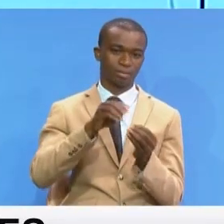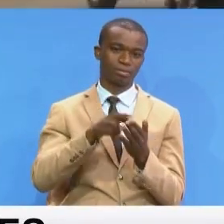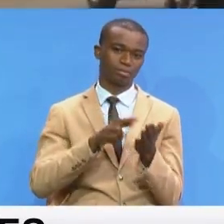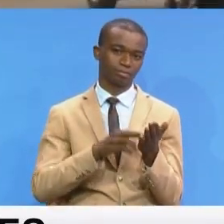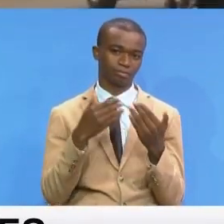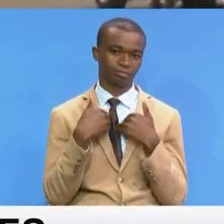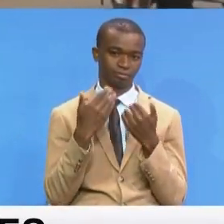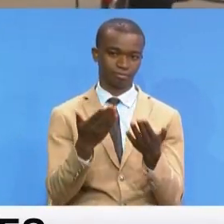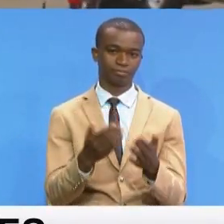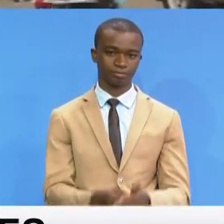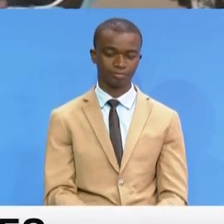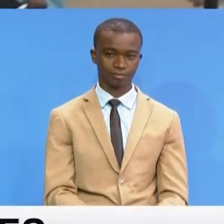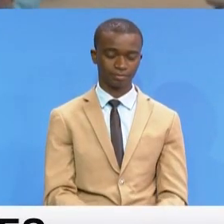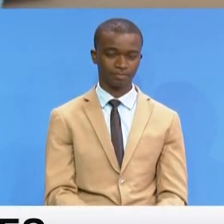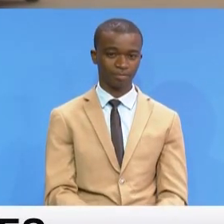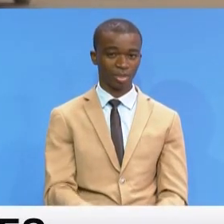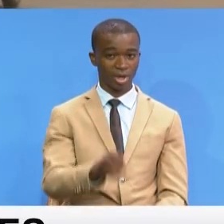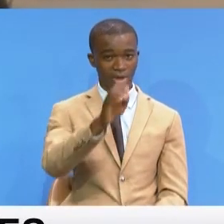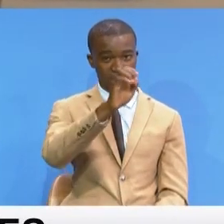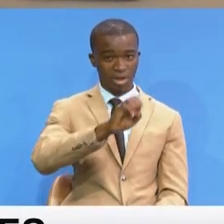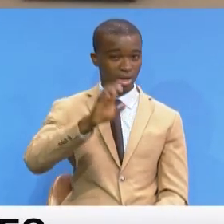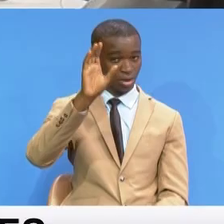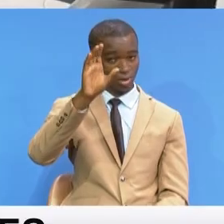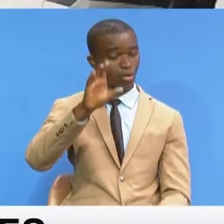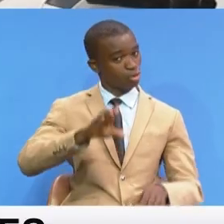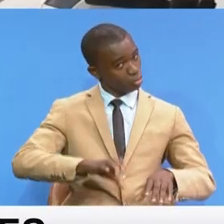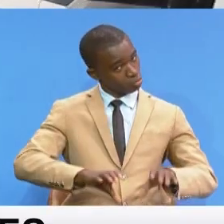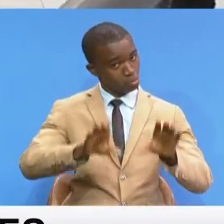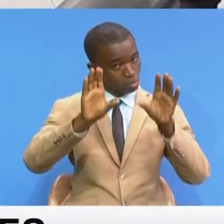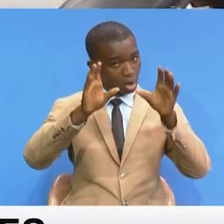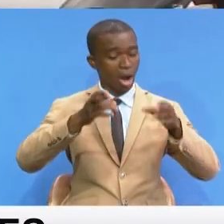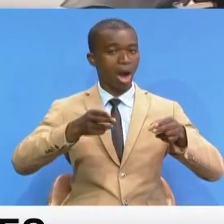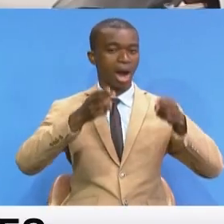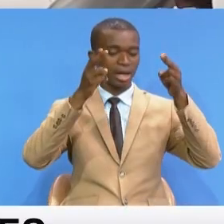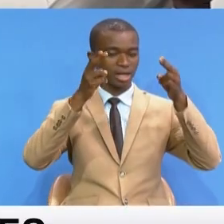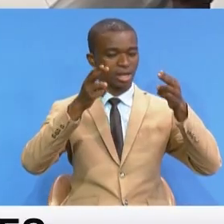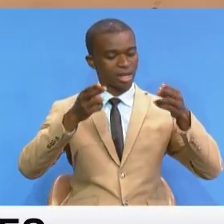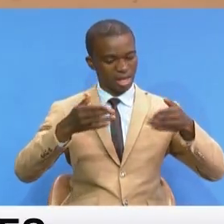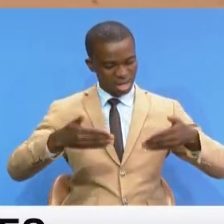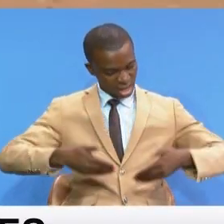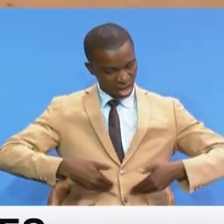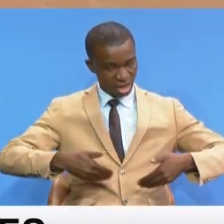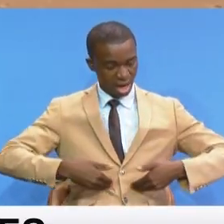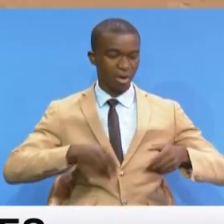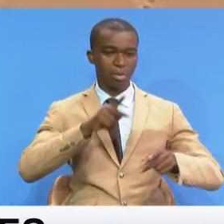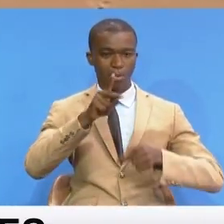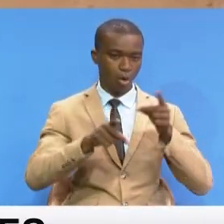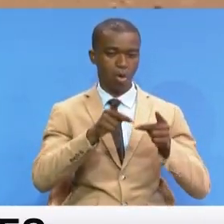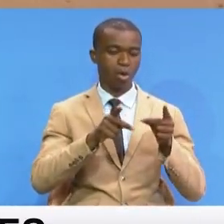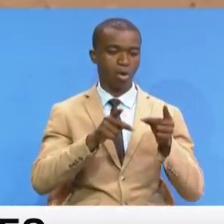report. Eastern Province has continued to rank high in teen pregnancies and early